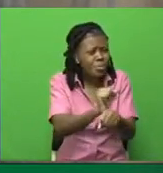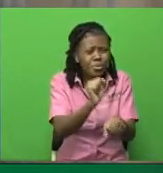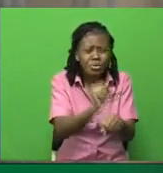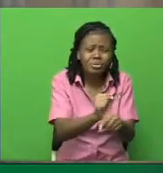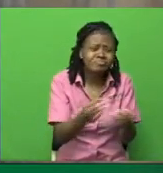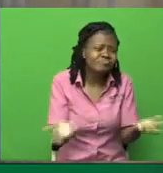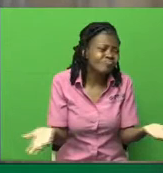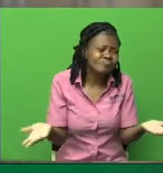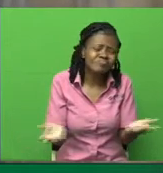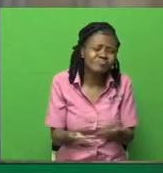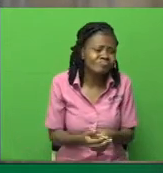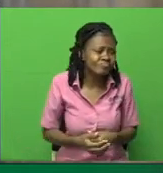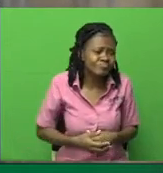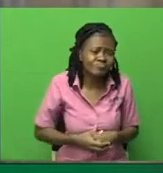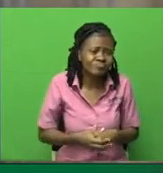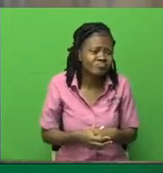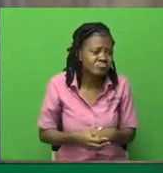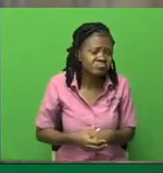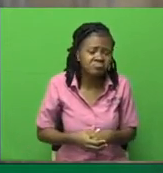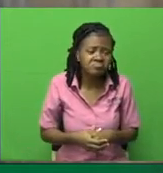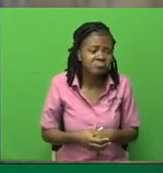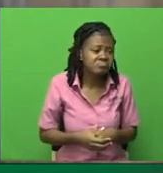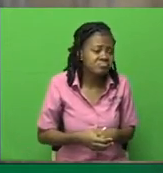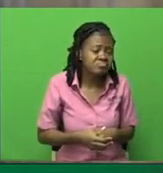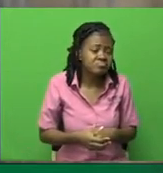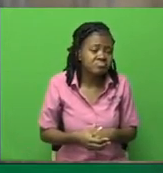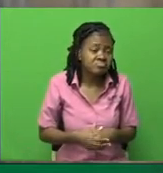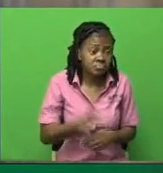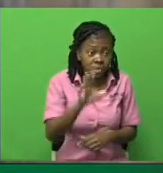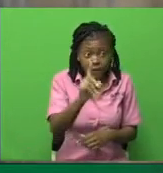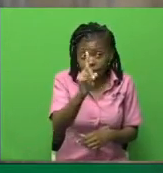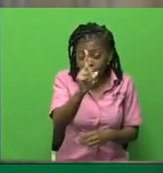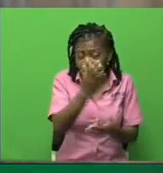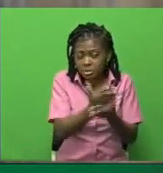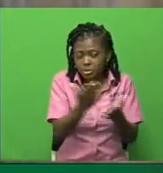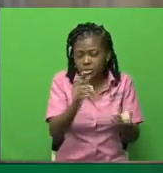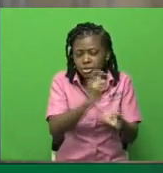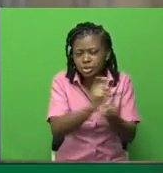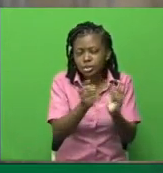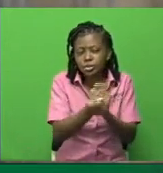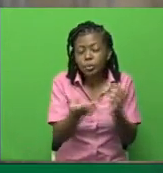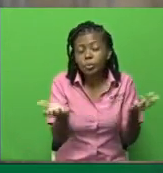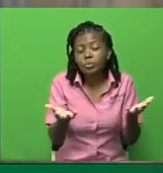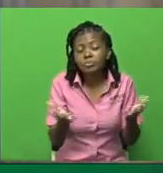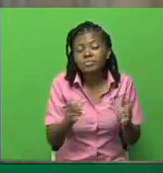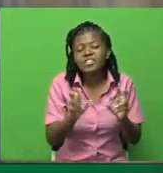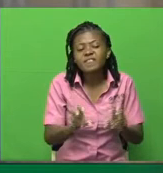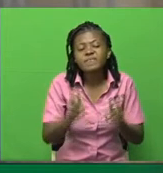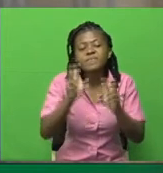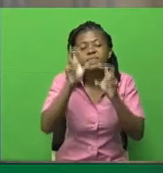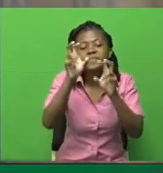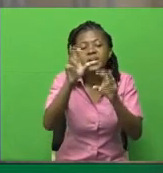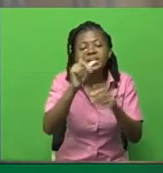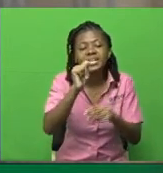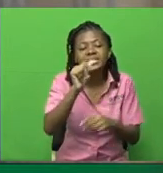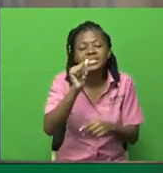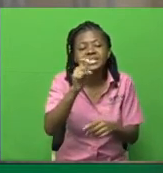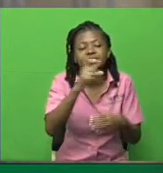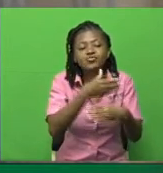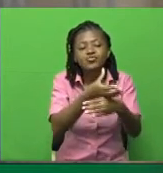change was a change to the investment tax credit for oil and gas companies